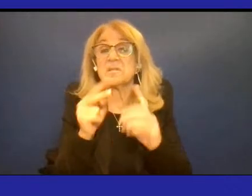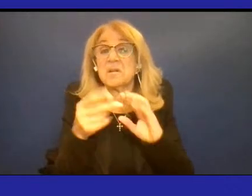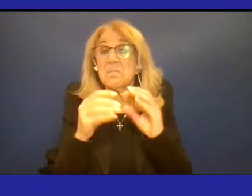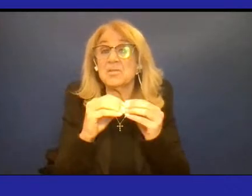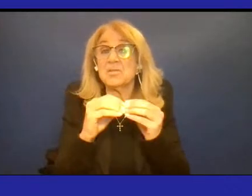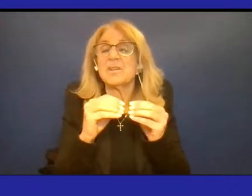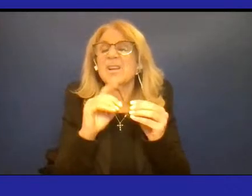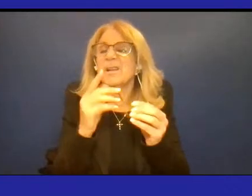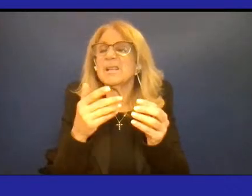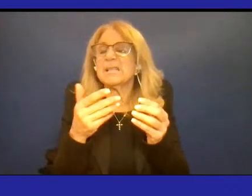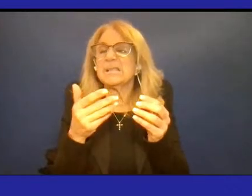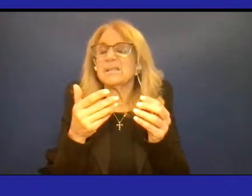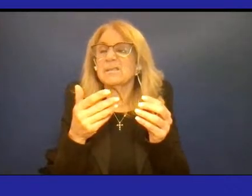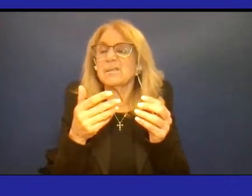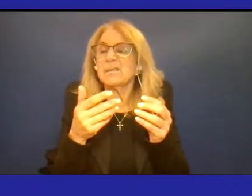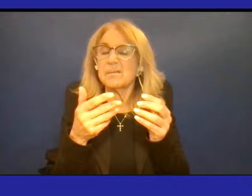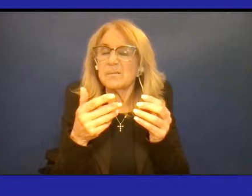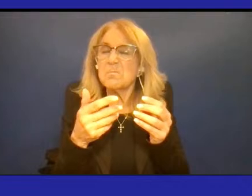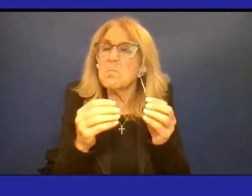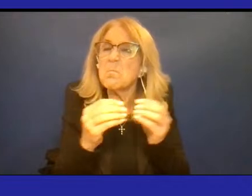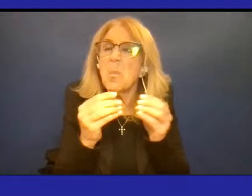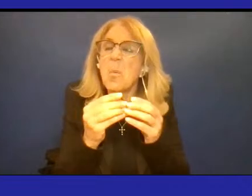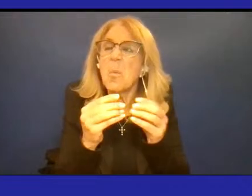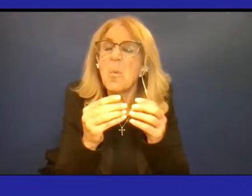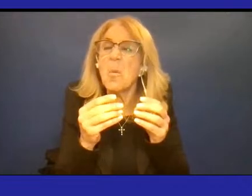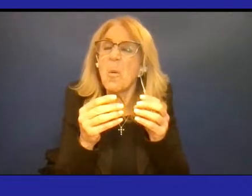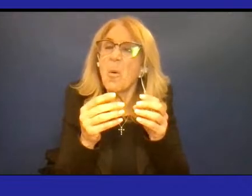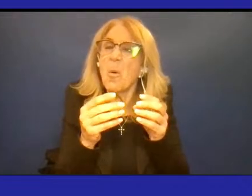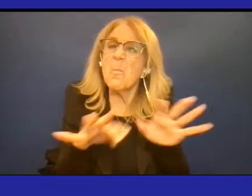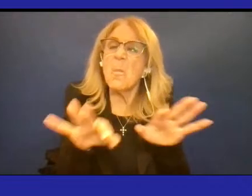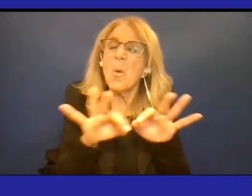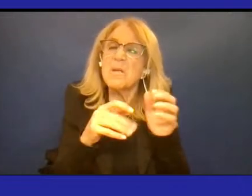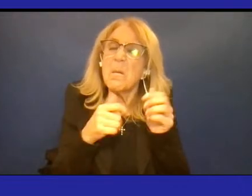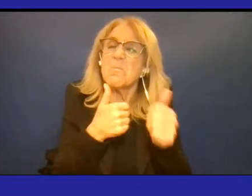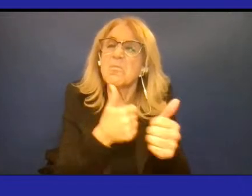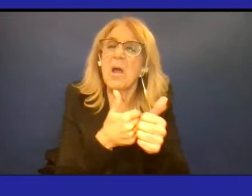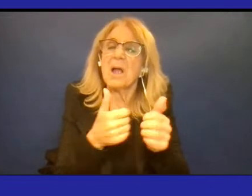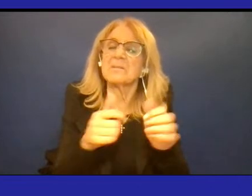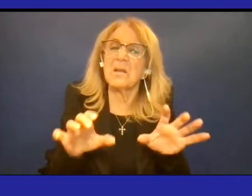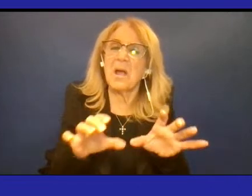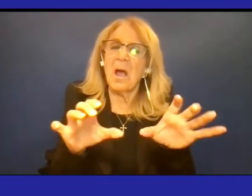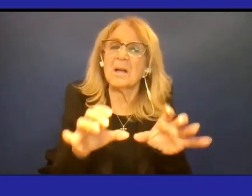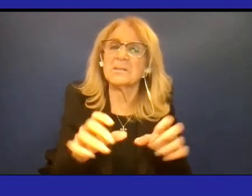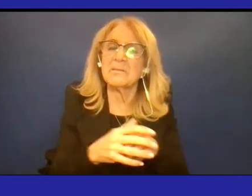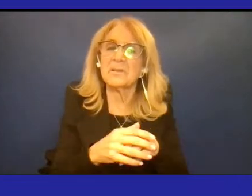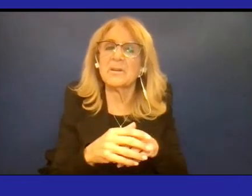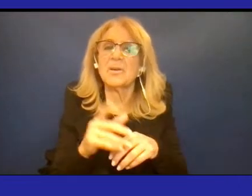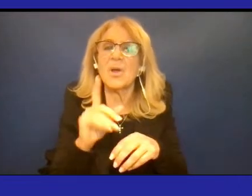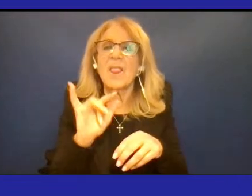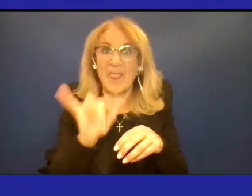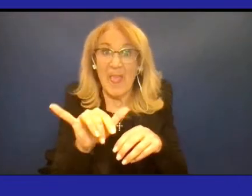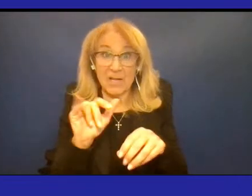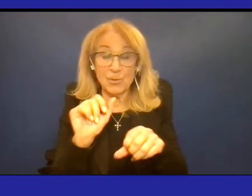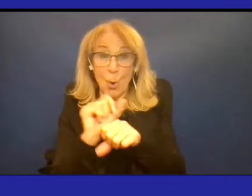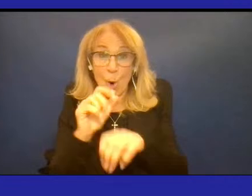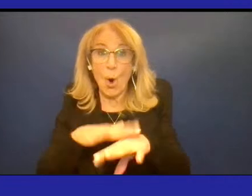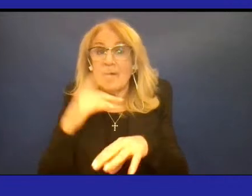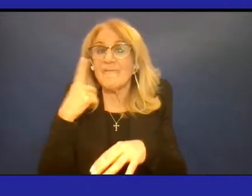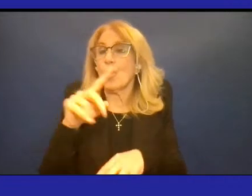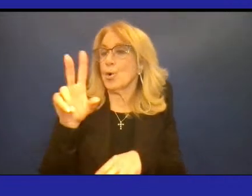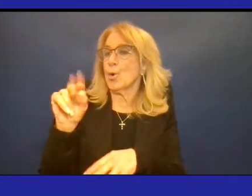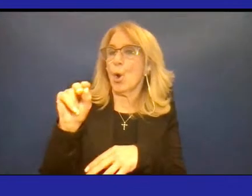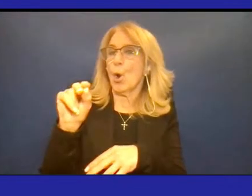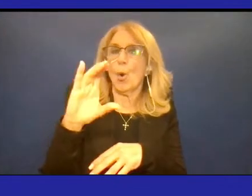performance, because that's really what we're actively working on, including, as you know, with the no claim. So do you think that will change our target,